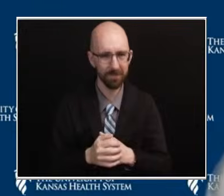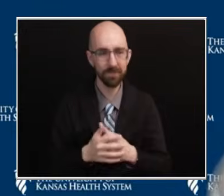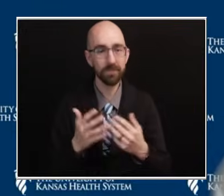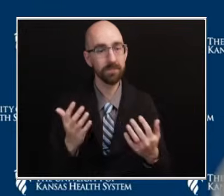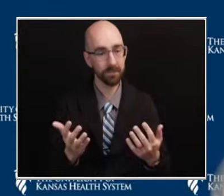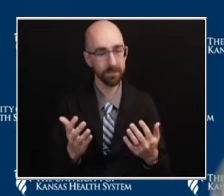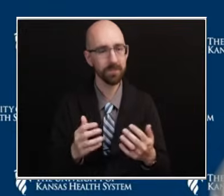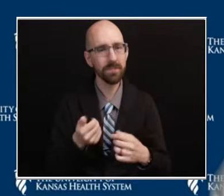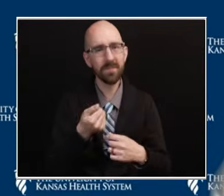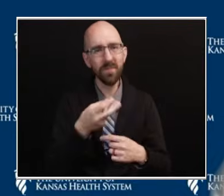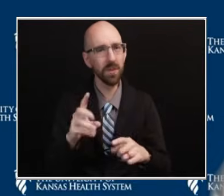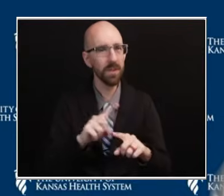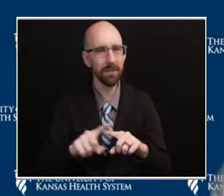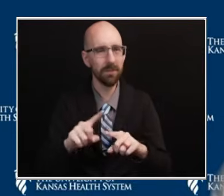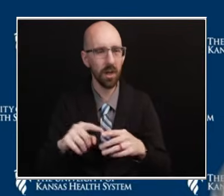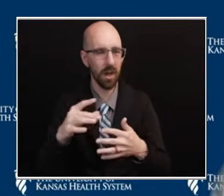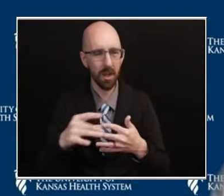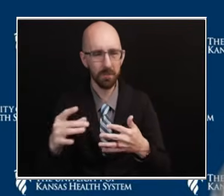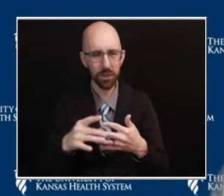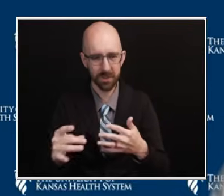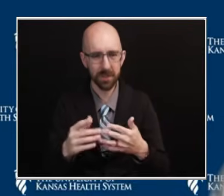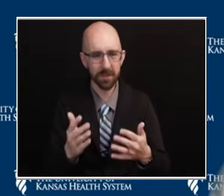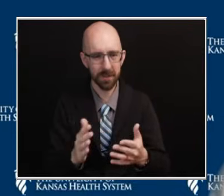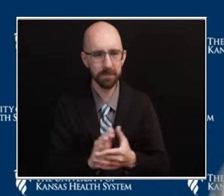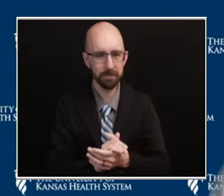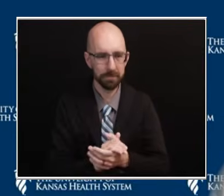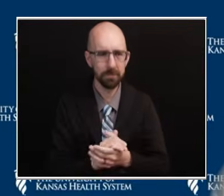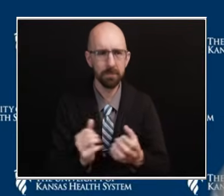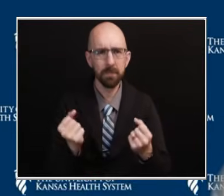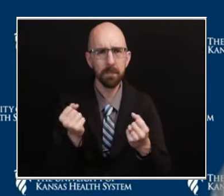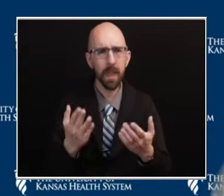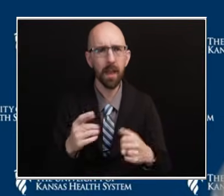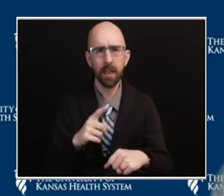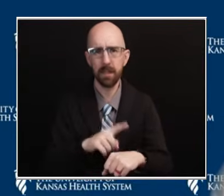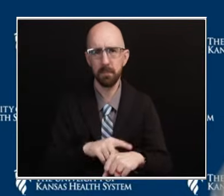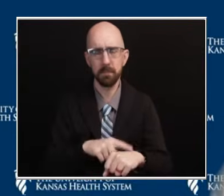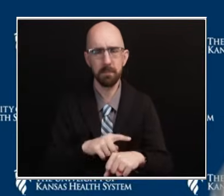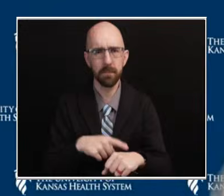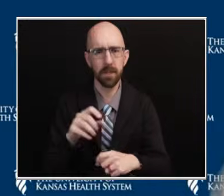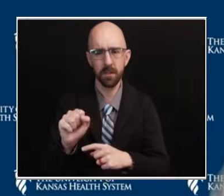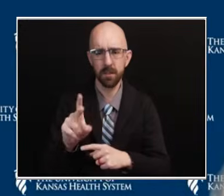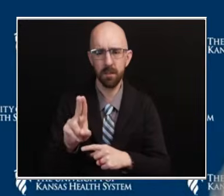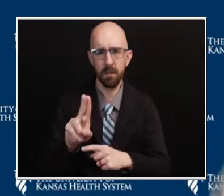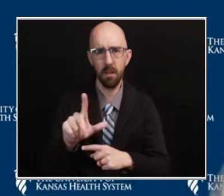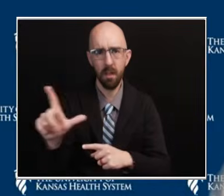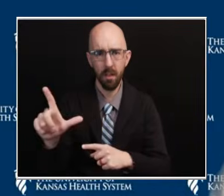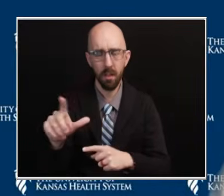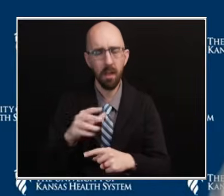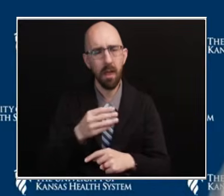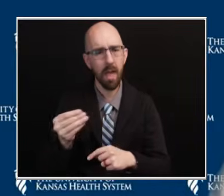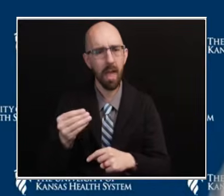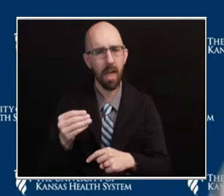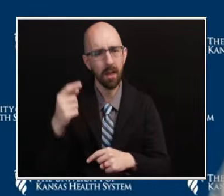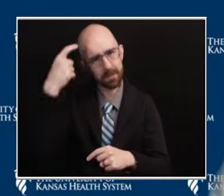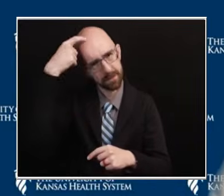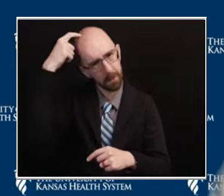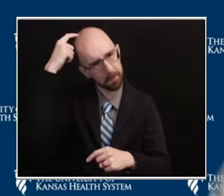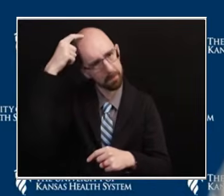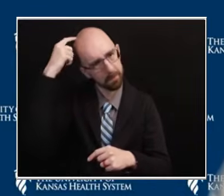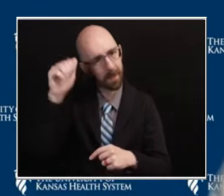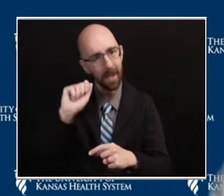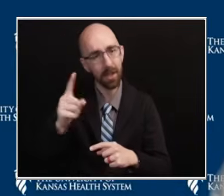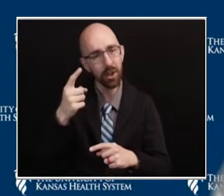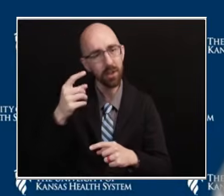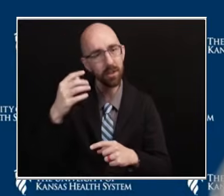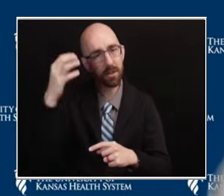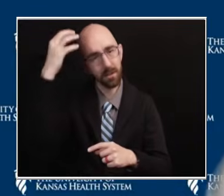Well, a couple of different options. Many times the skull and the scalp can just be put right